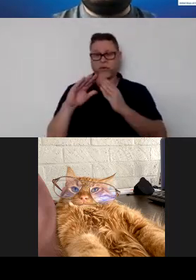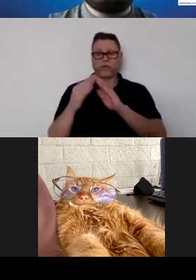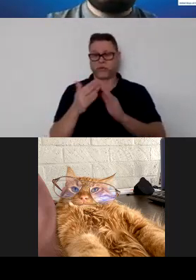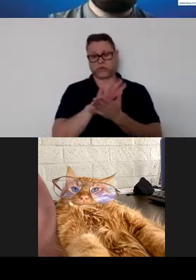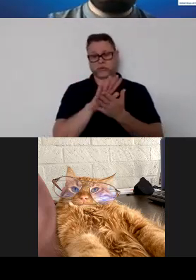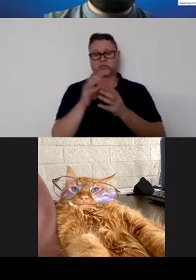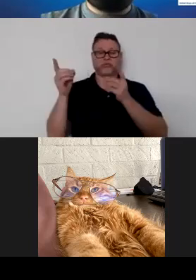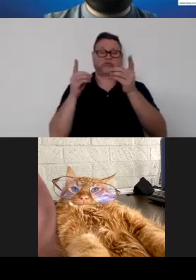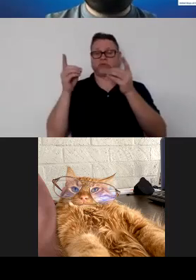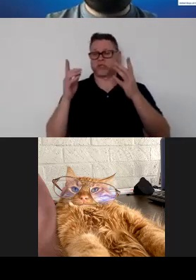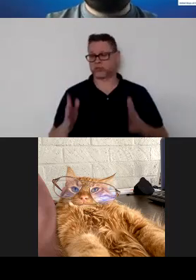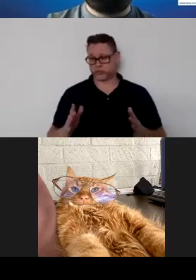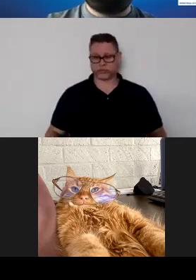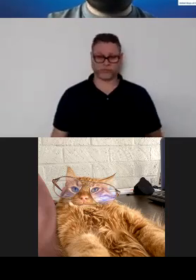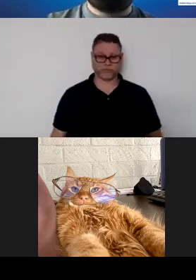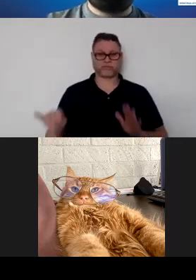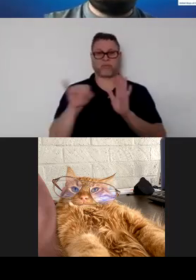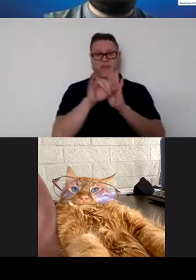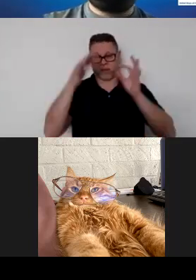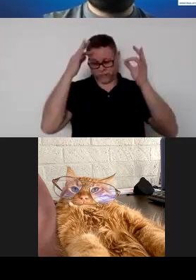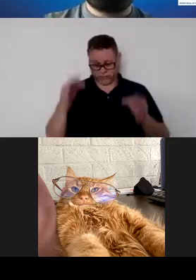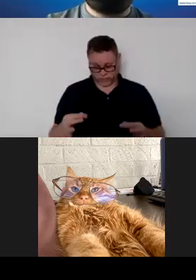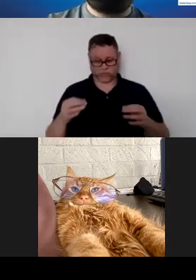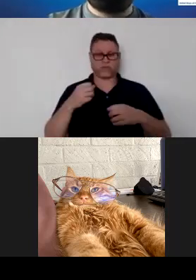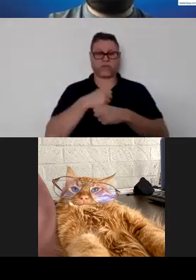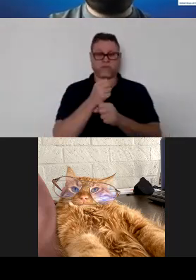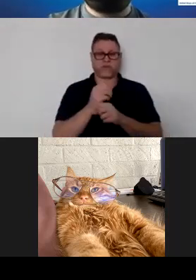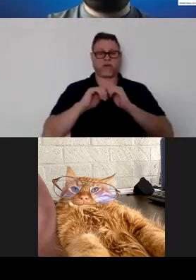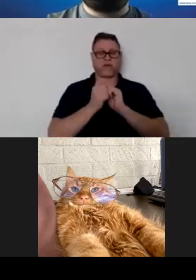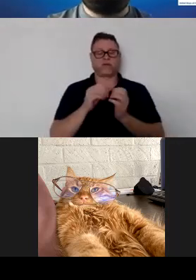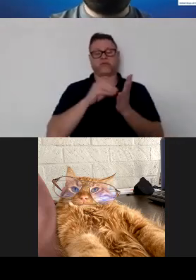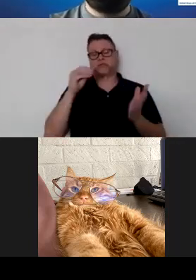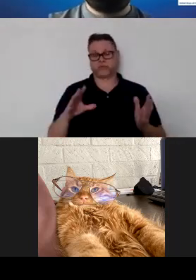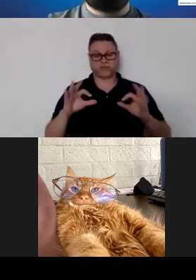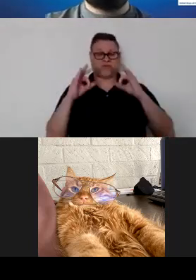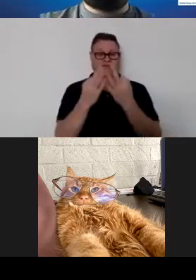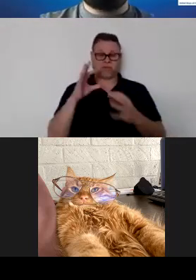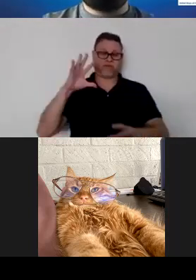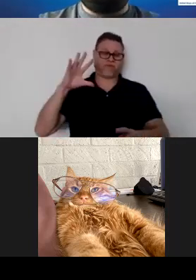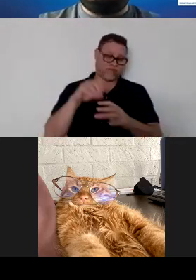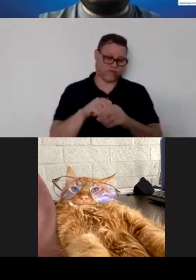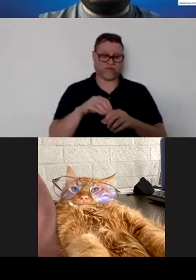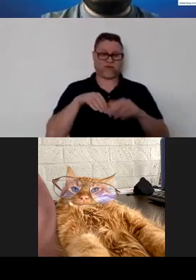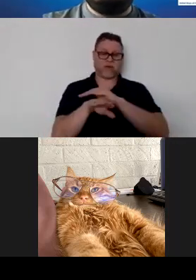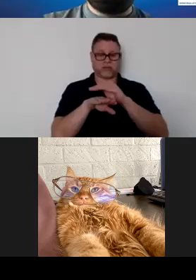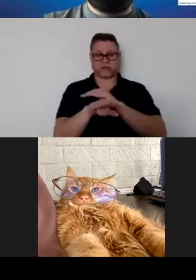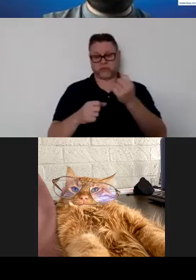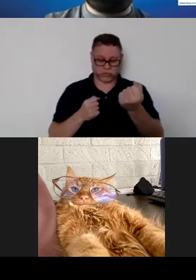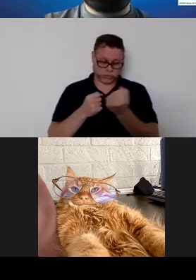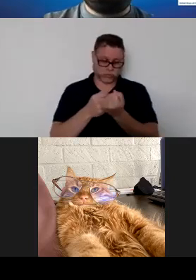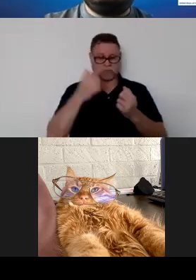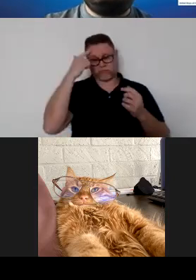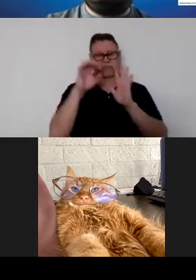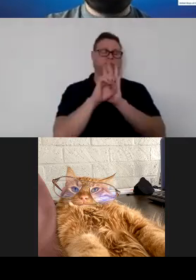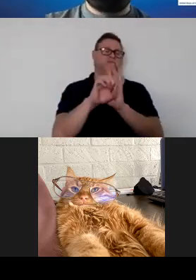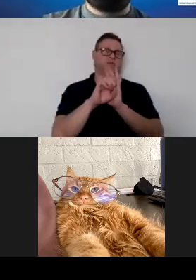director. Identified decisions will be made as to how students and families will be involved and have access to supports. For example,